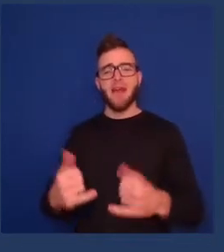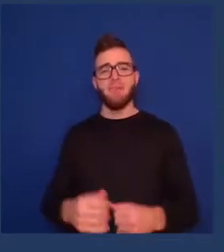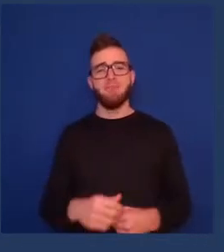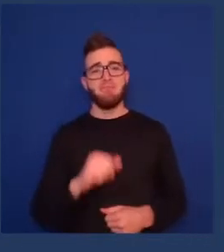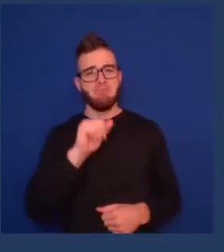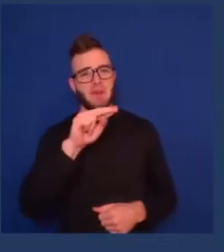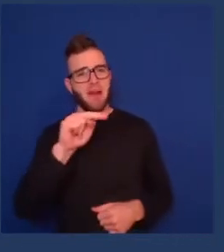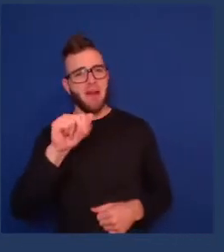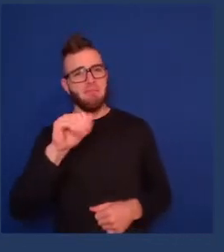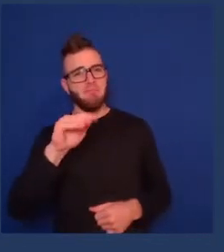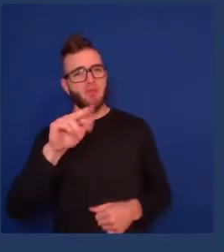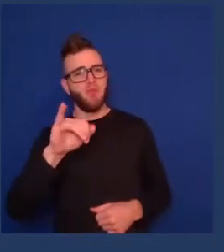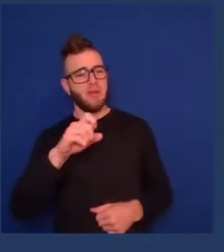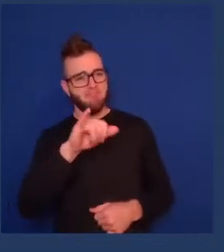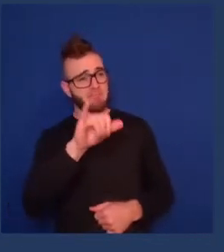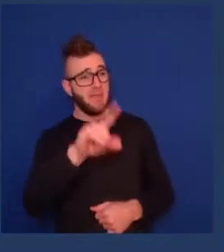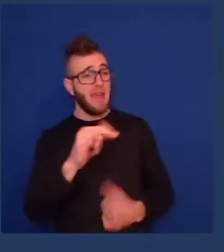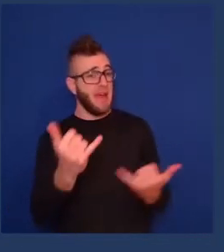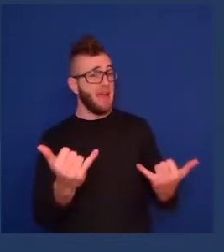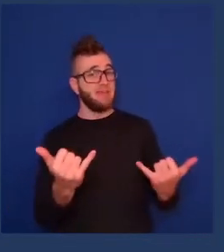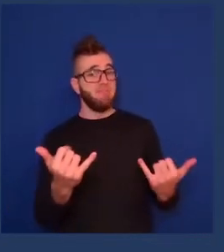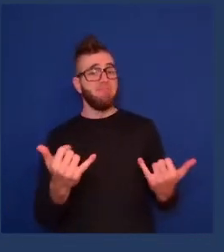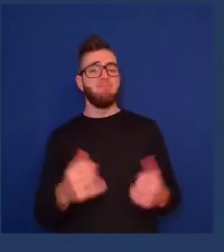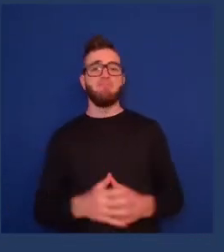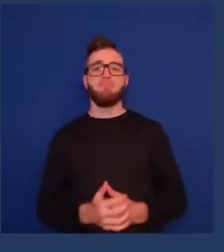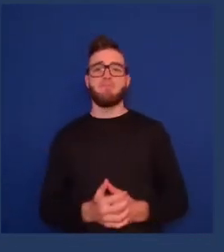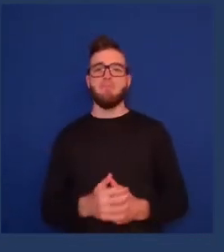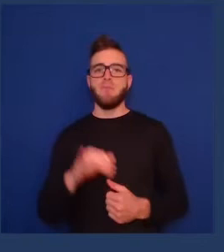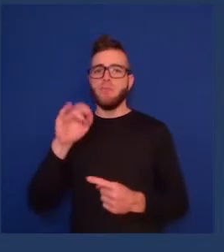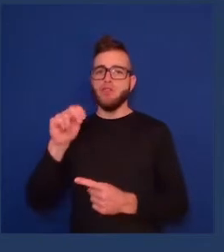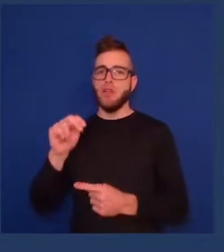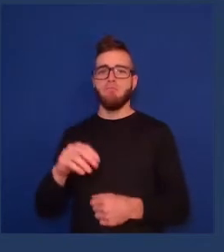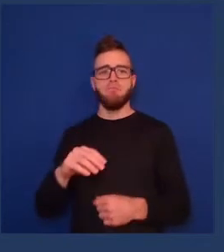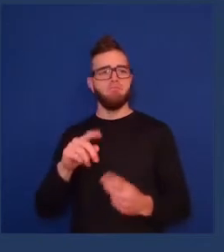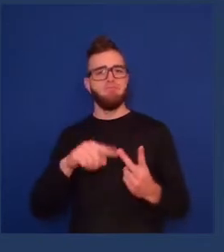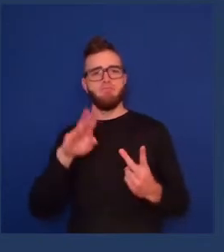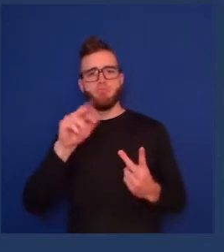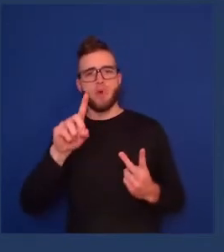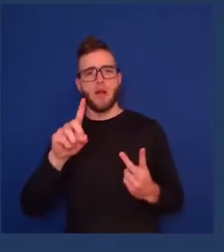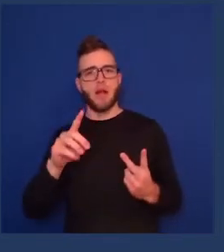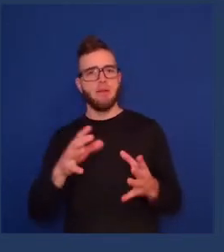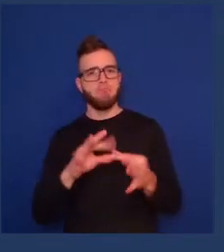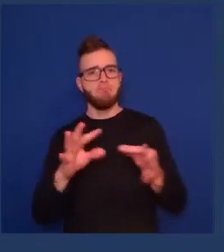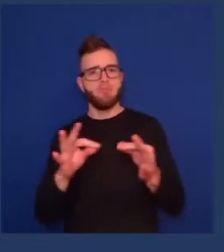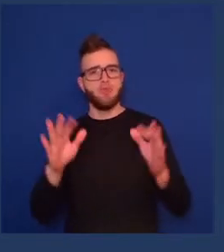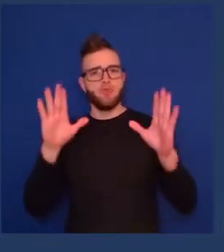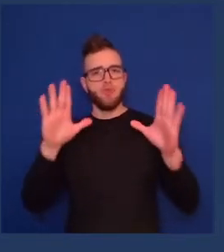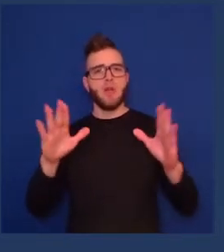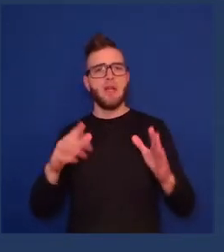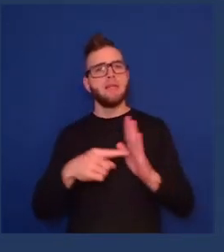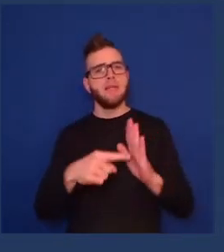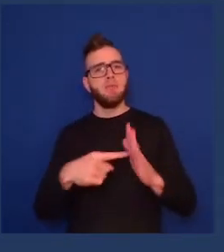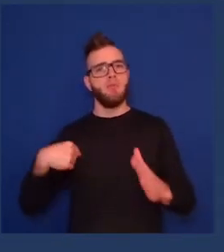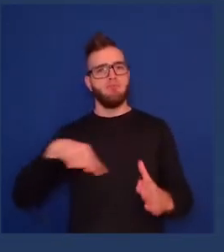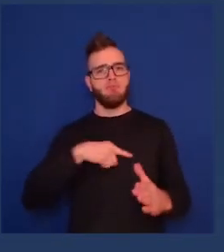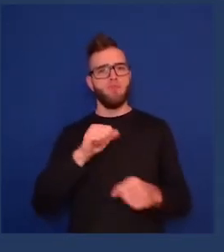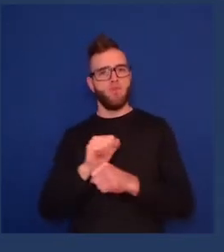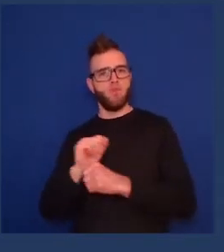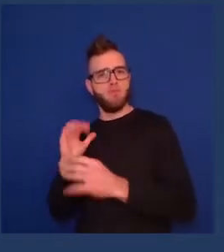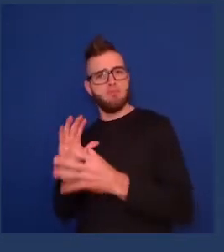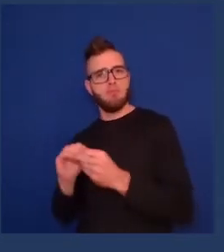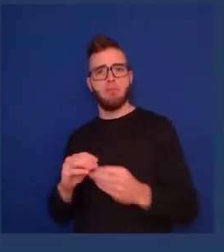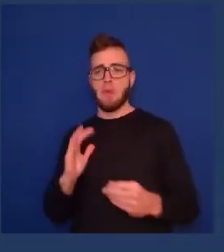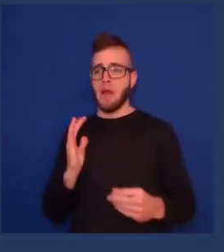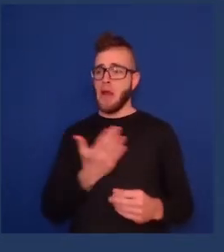that's where we're at. I think both Jen and Brad. Jen gave some wonderful examples of work that we've done together. So